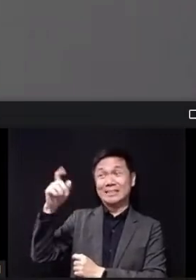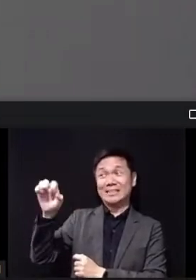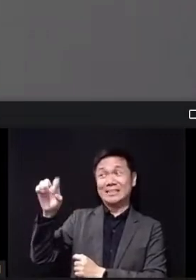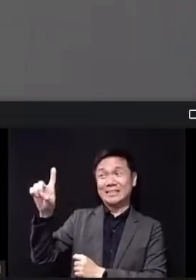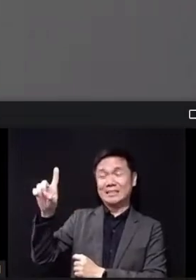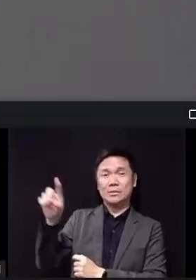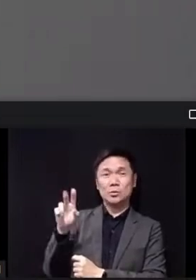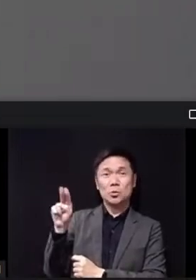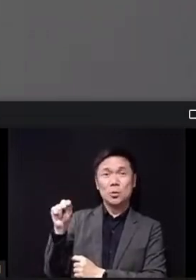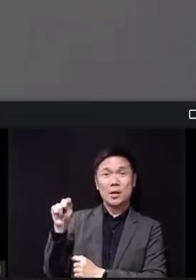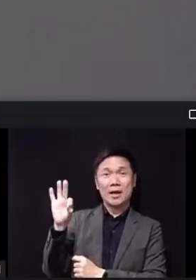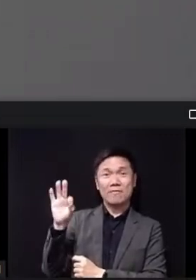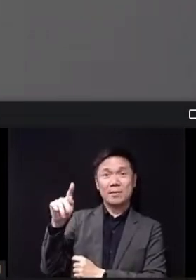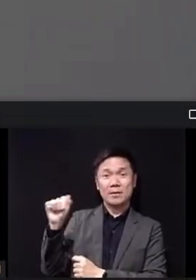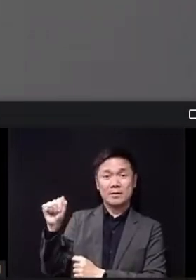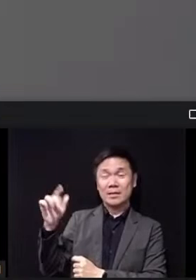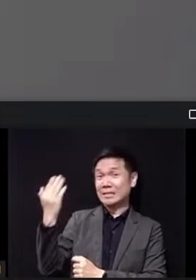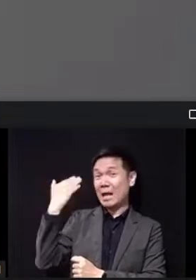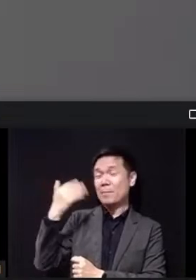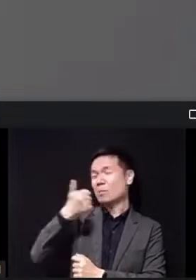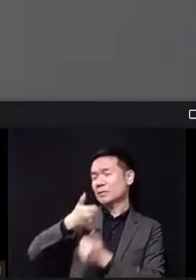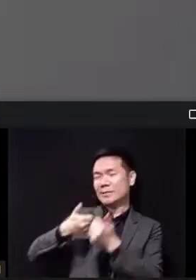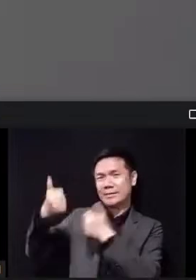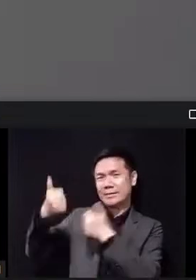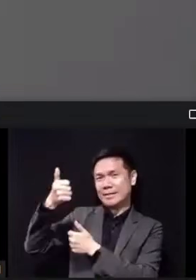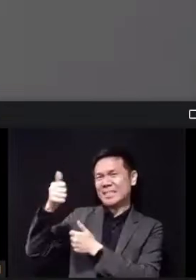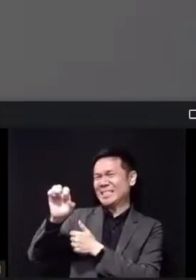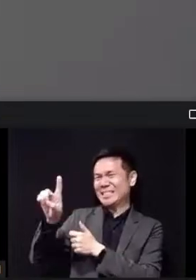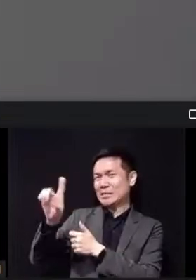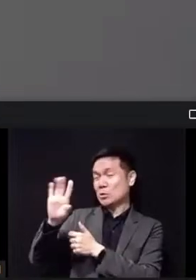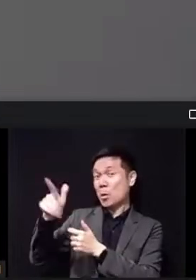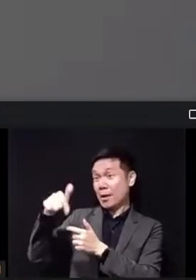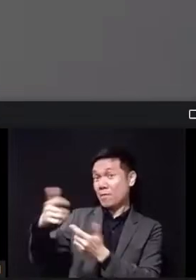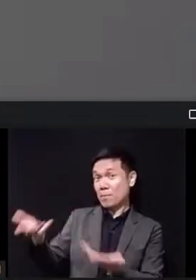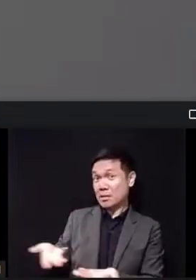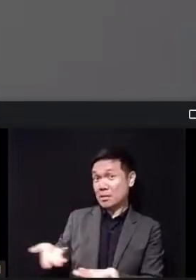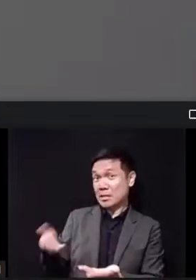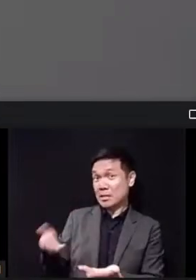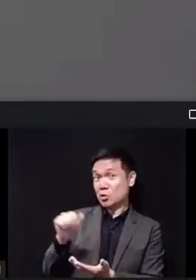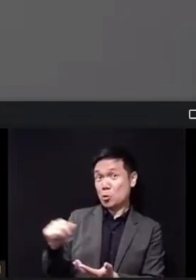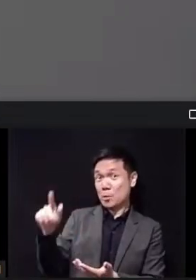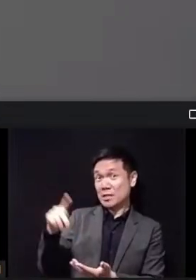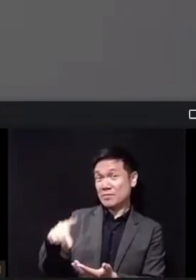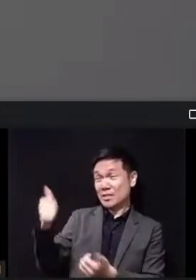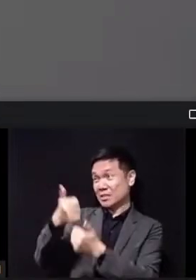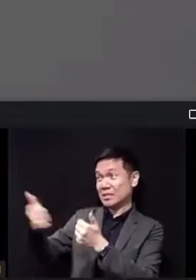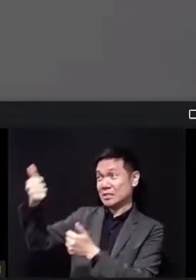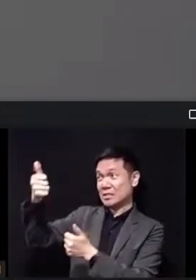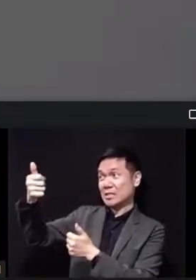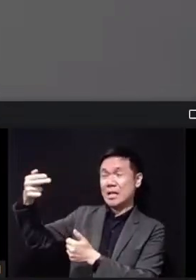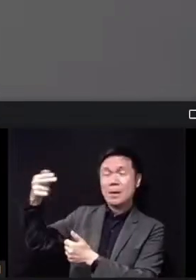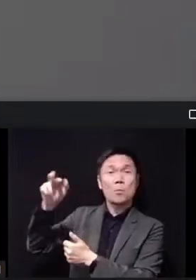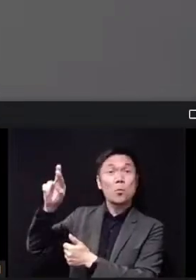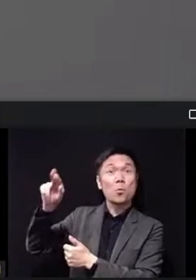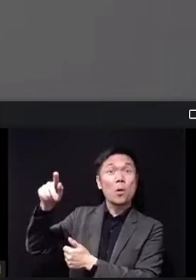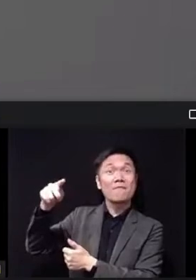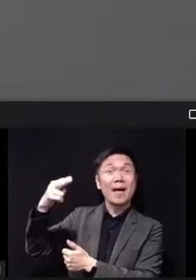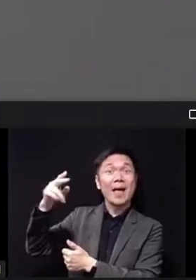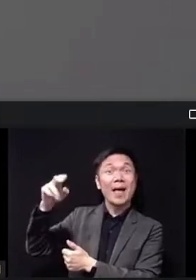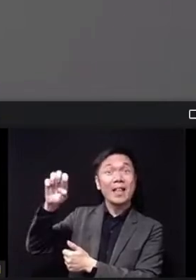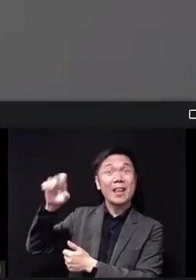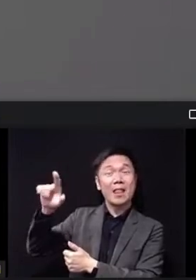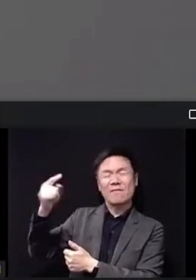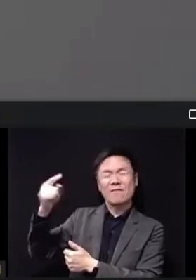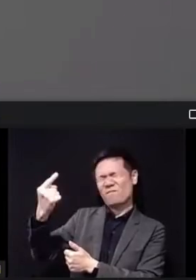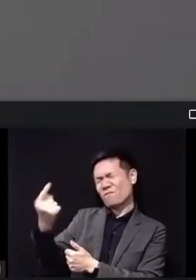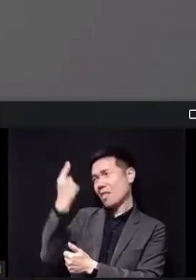UNFPA. It was a head, not executive director then, who hailed from this region and shaped the future of population policies